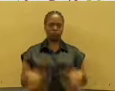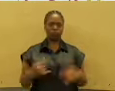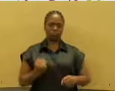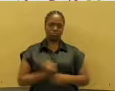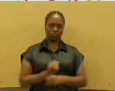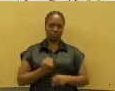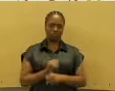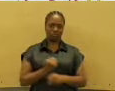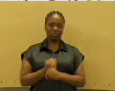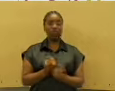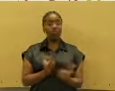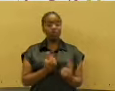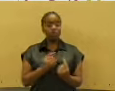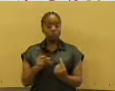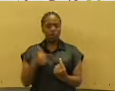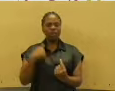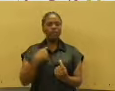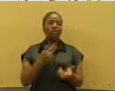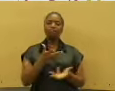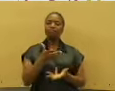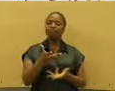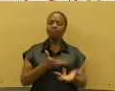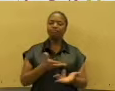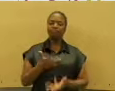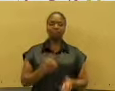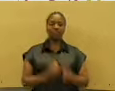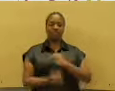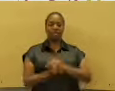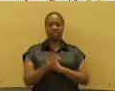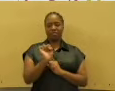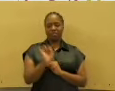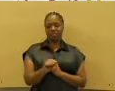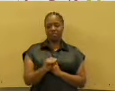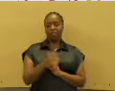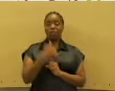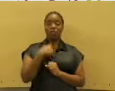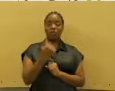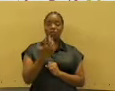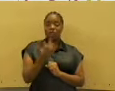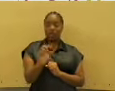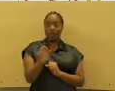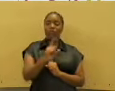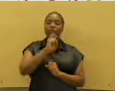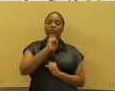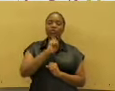and make these conversations a reality. And we also then